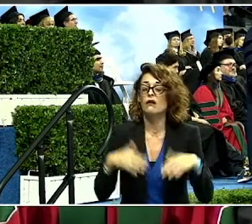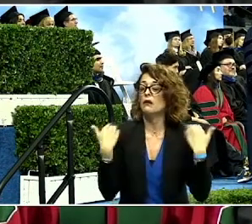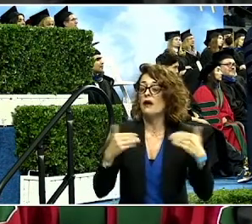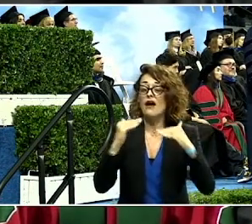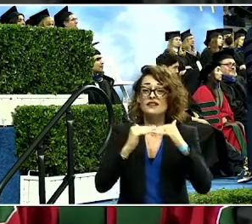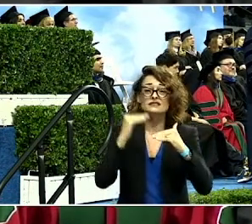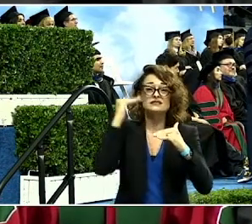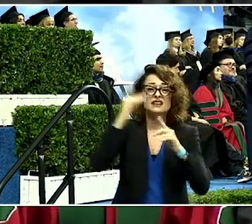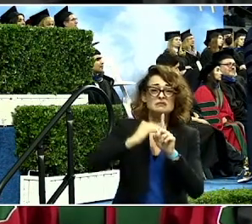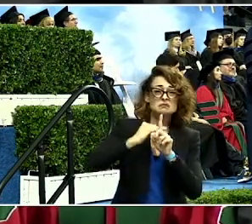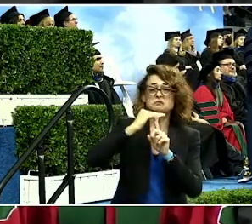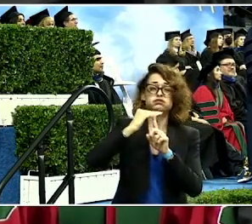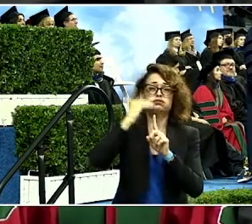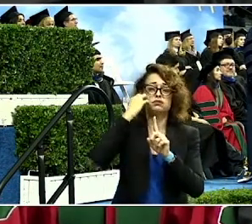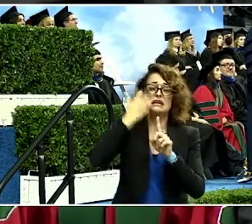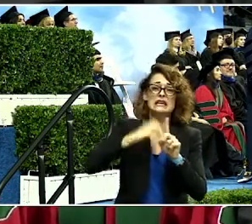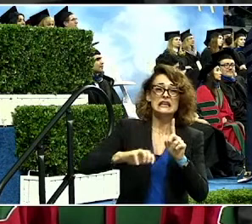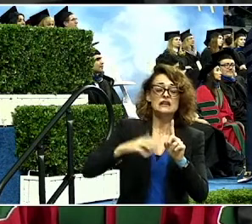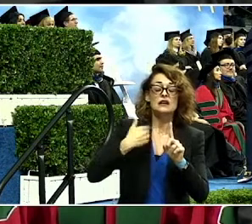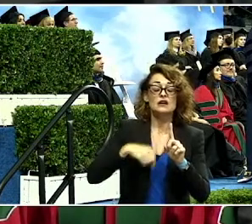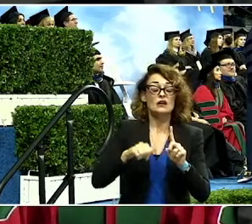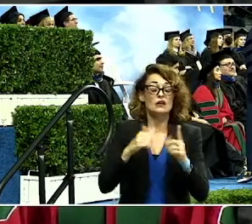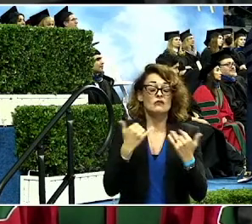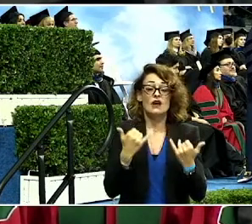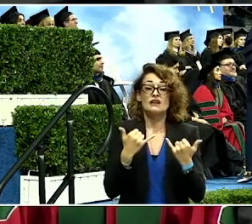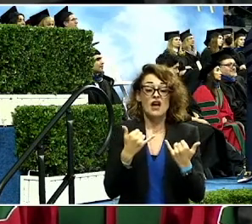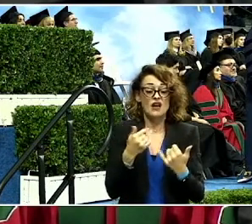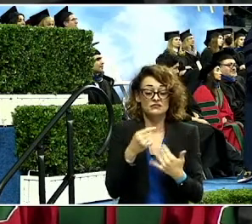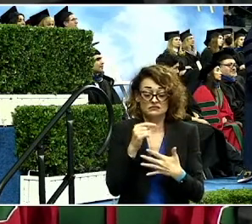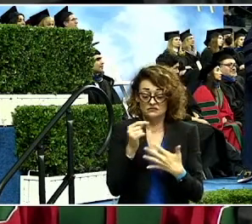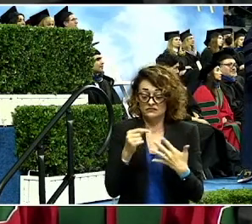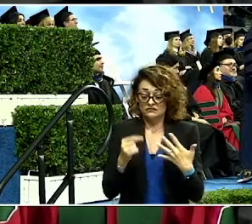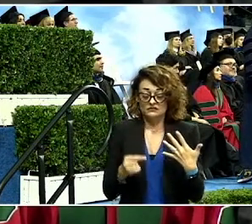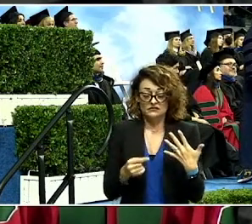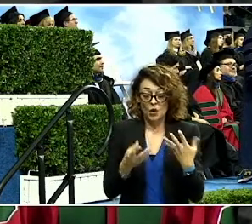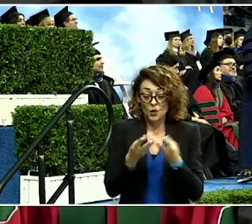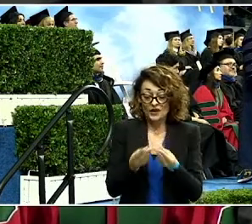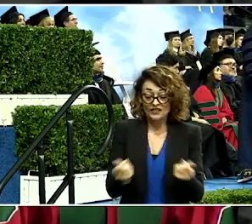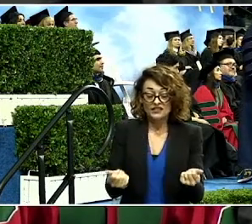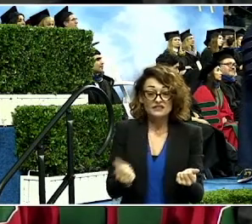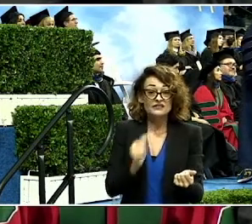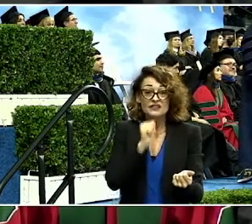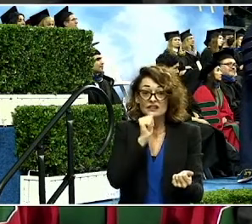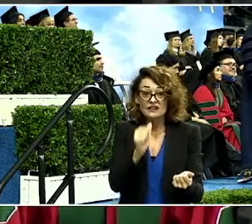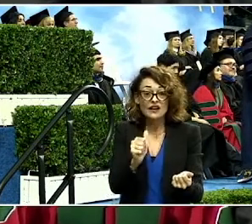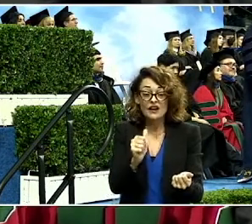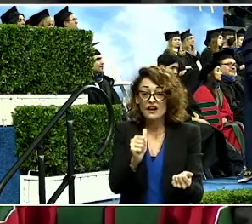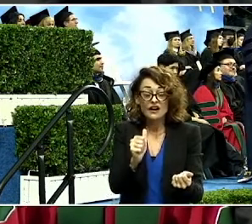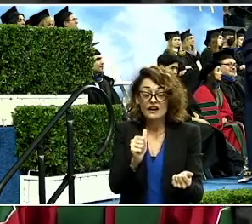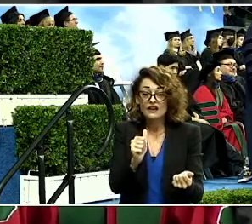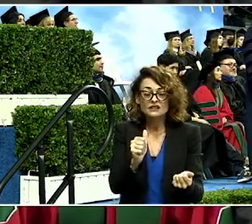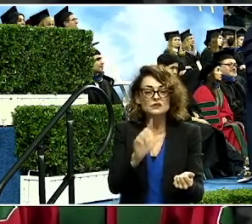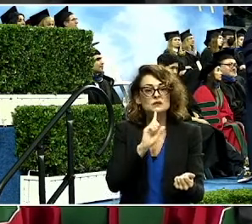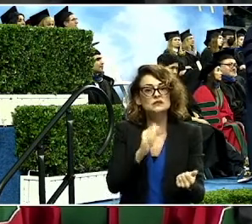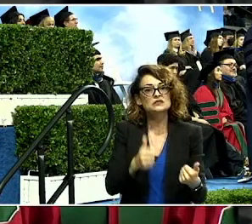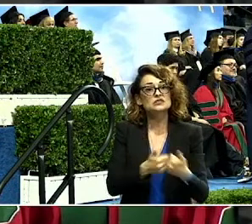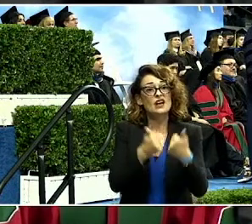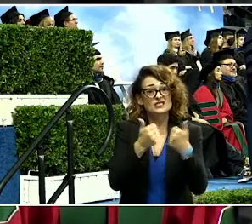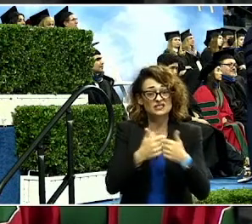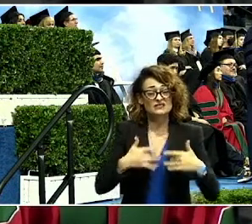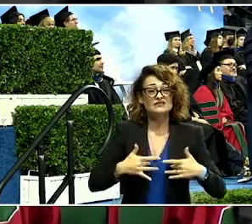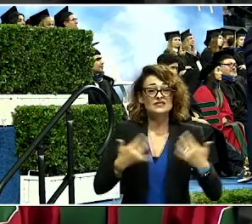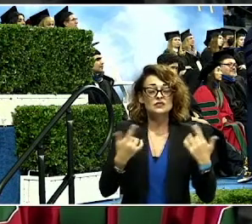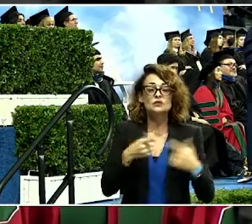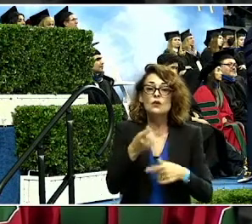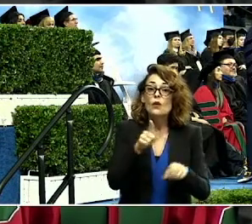is no relief in sight right now for these. These are really challenging events. You also saw pronounced economic